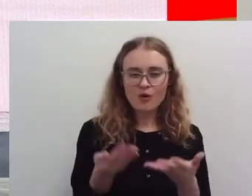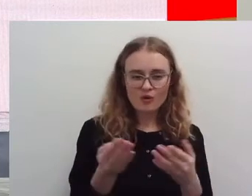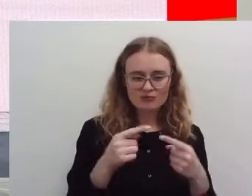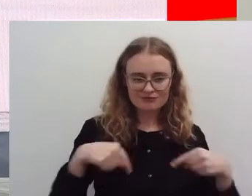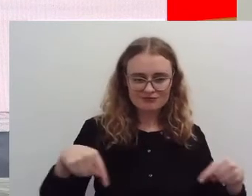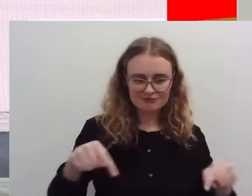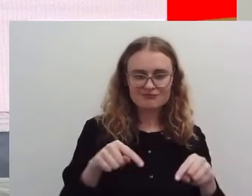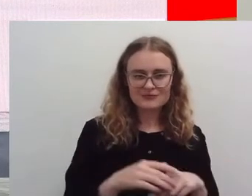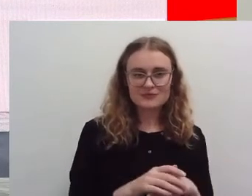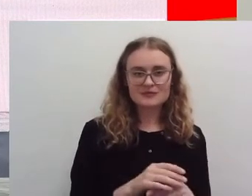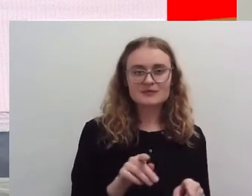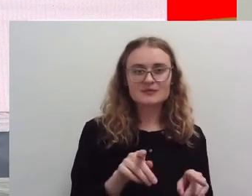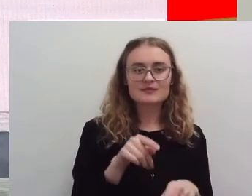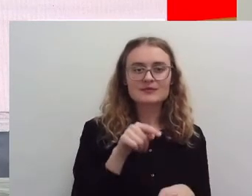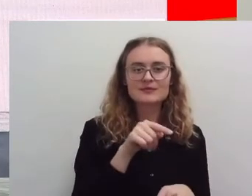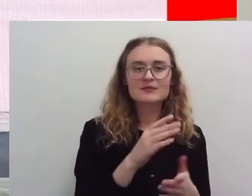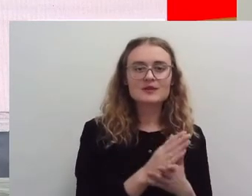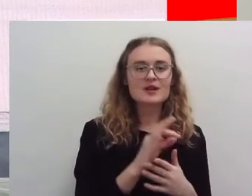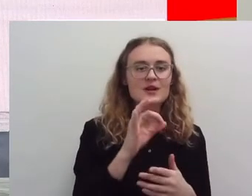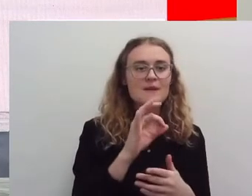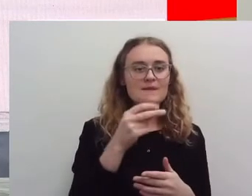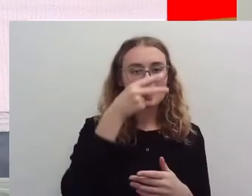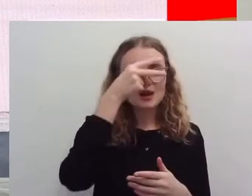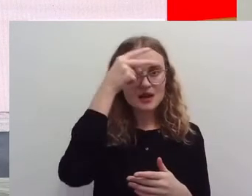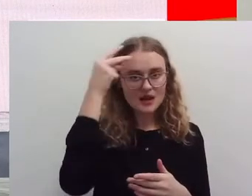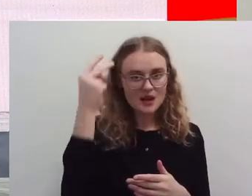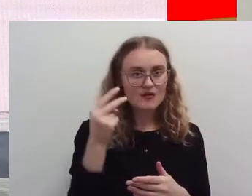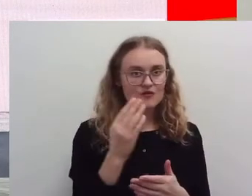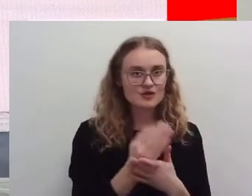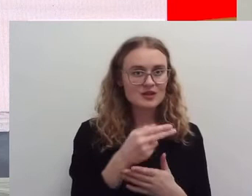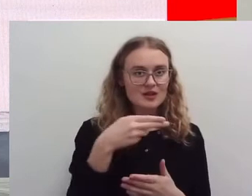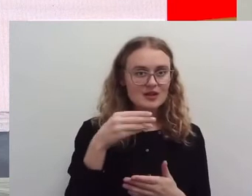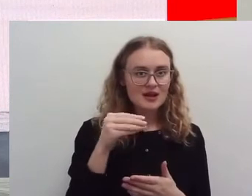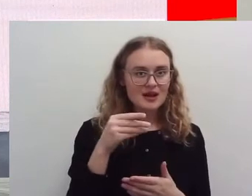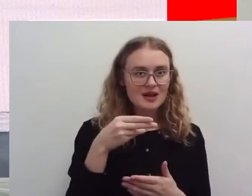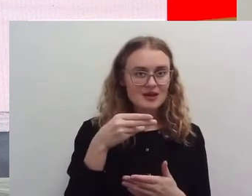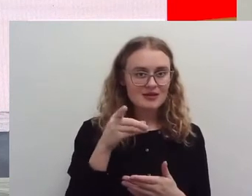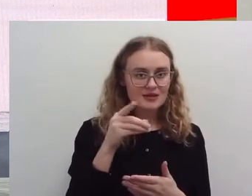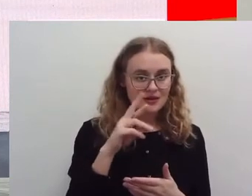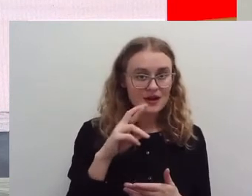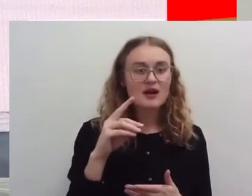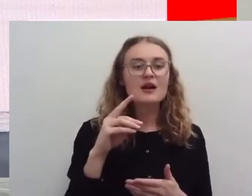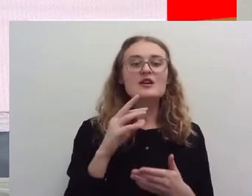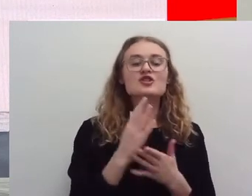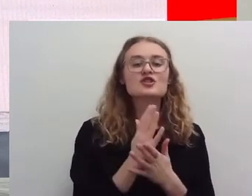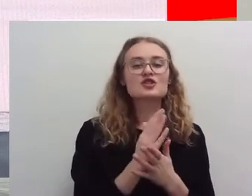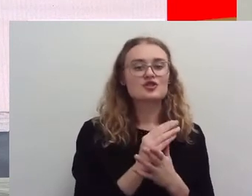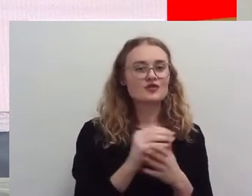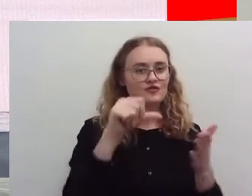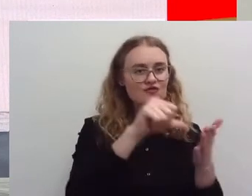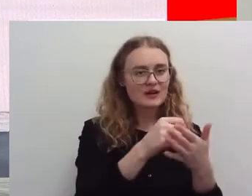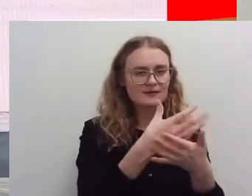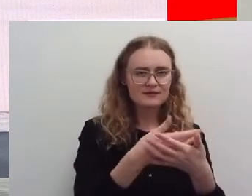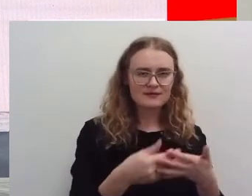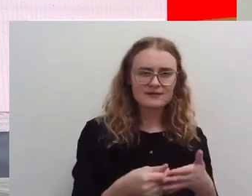Lithuania. Nandre is also happy to be available to offer services to migrants, refugees, families with many children, single mothers,